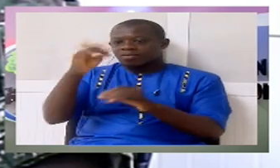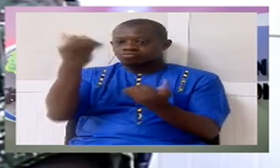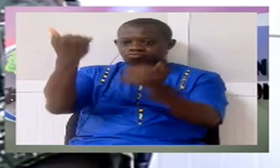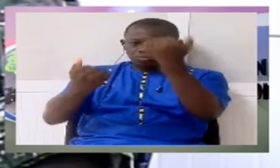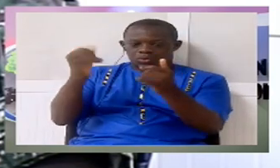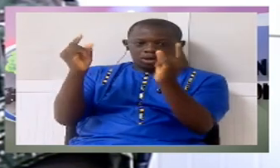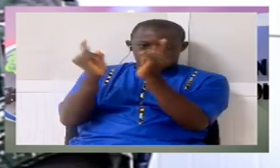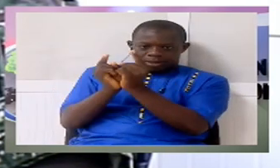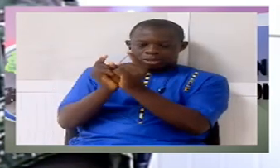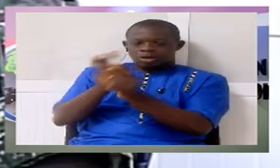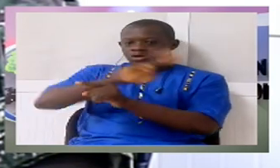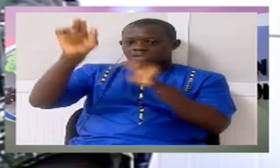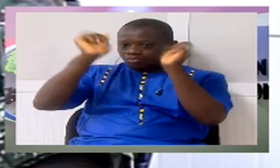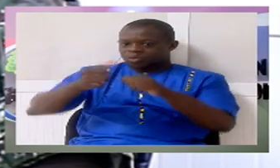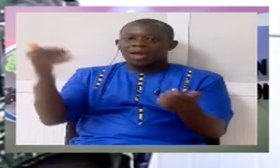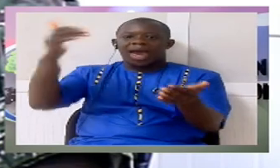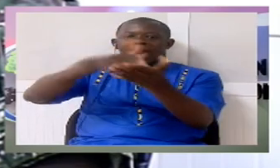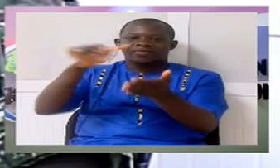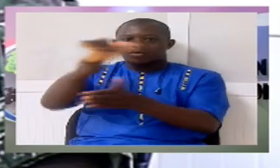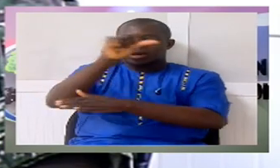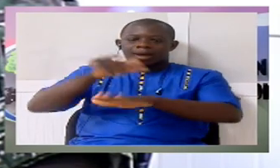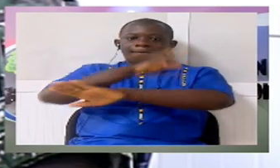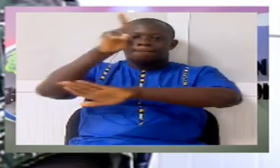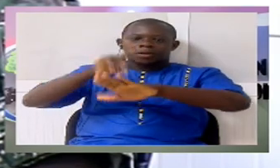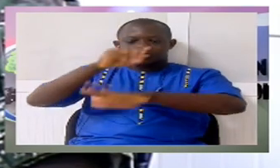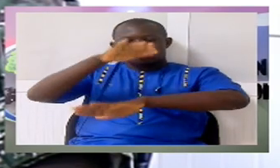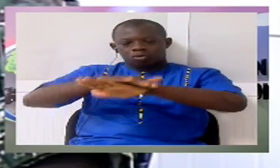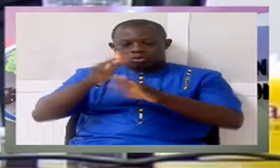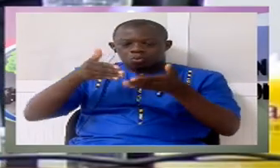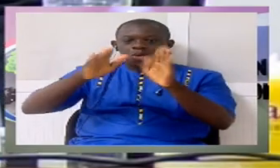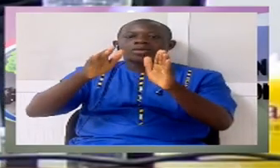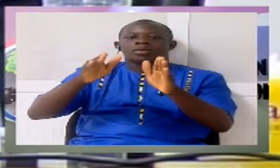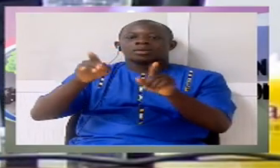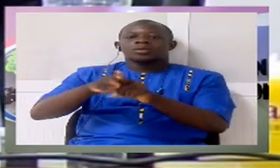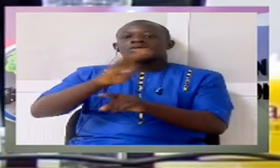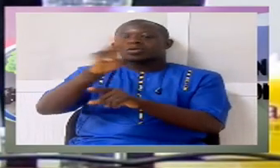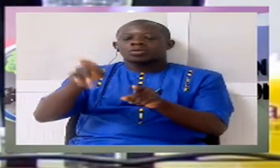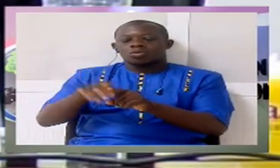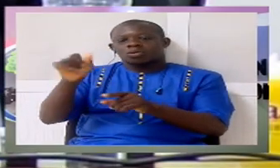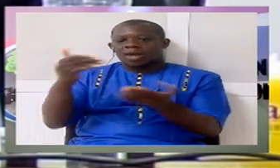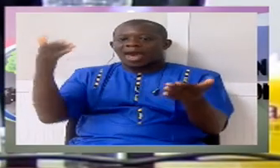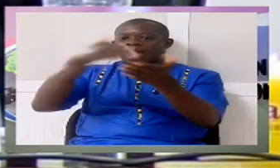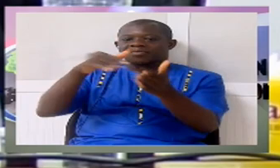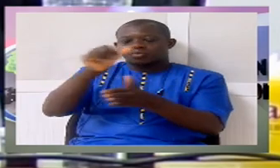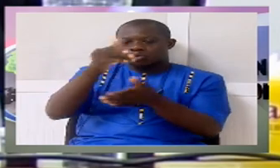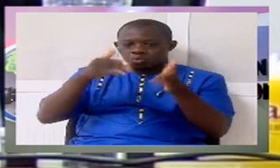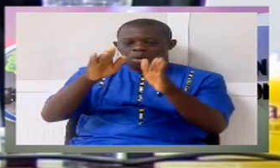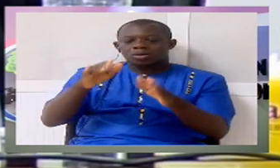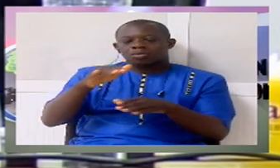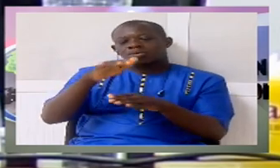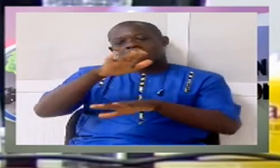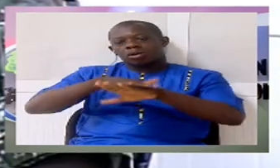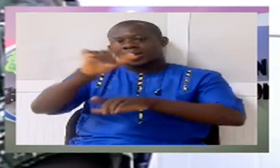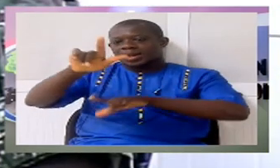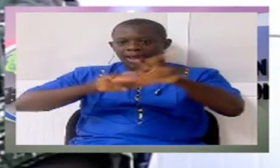get to the next level in the ring. To the next layer in the ring. Lolu sawaru gal la won pour yow